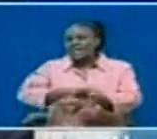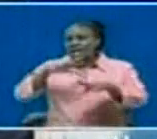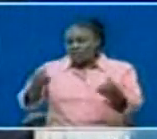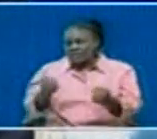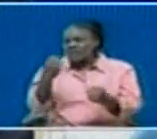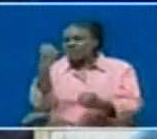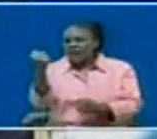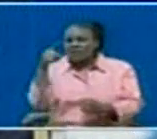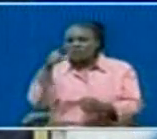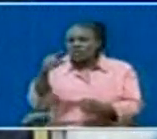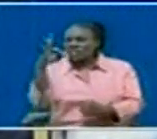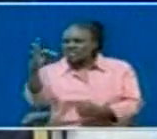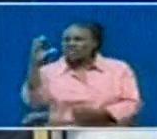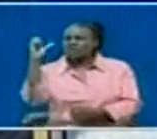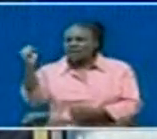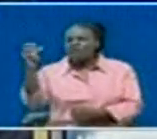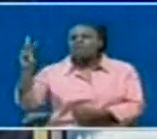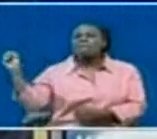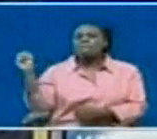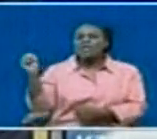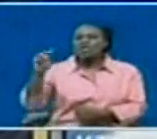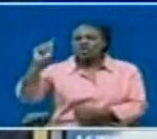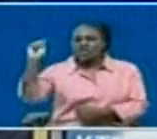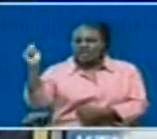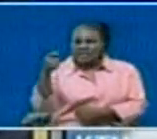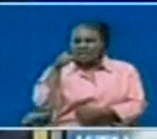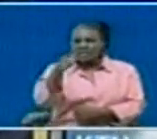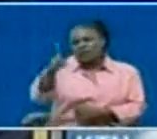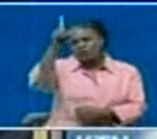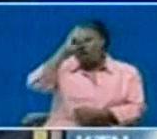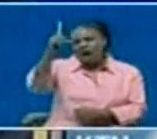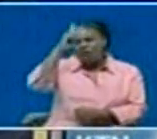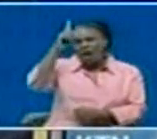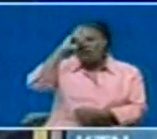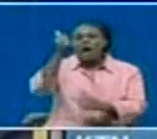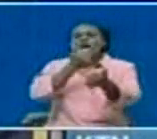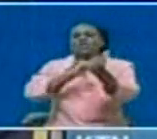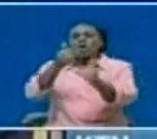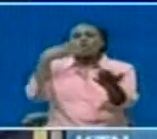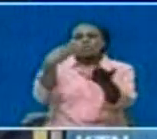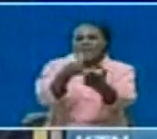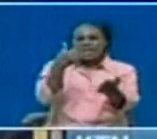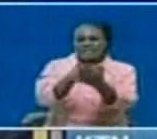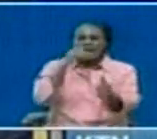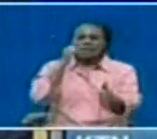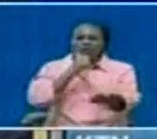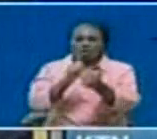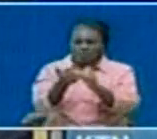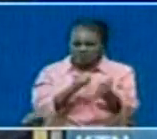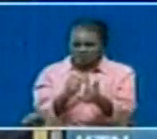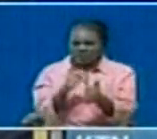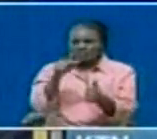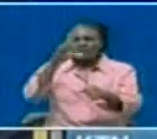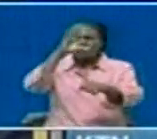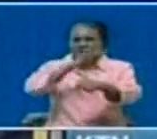whopping 5.35 million Kenya shillings after betting through the Sport Pesa weekly jackpot game. He used up the entire